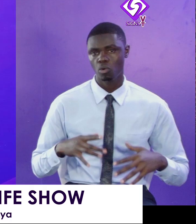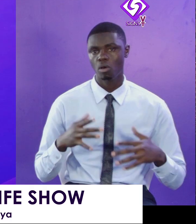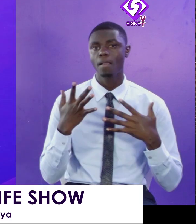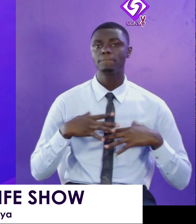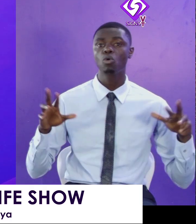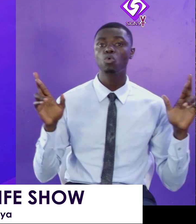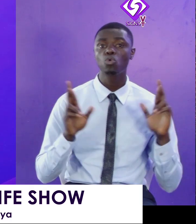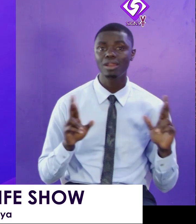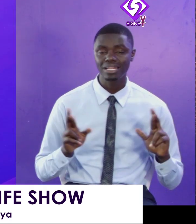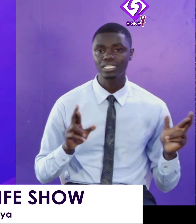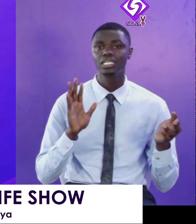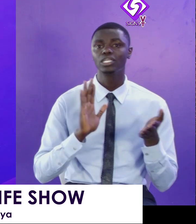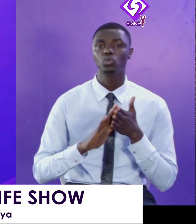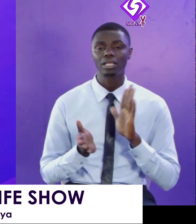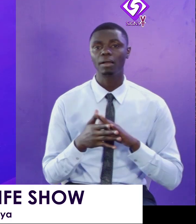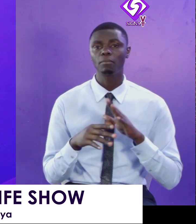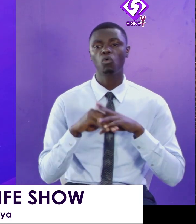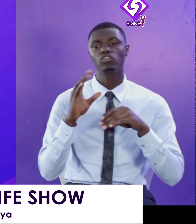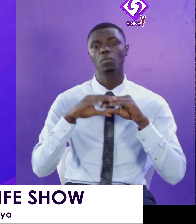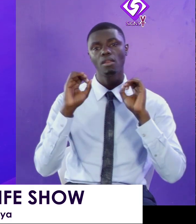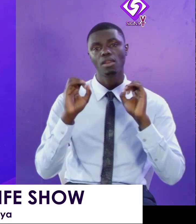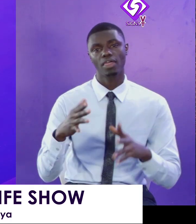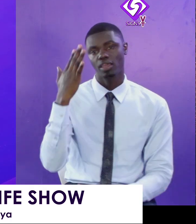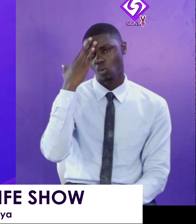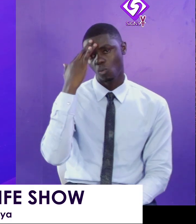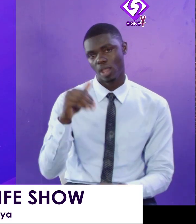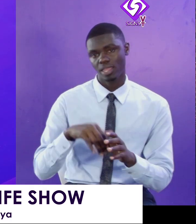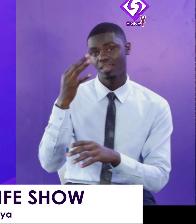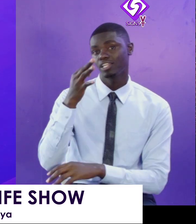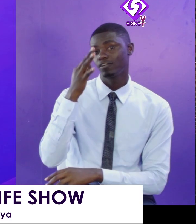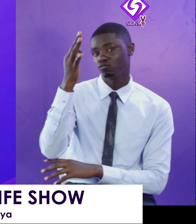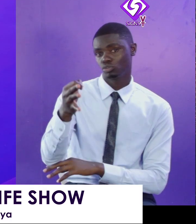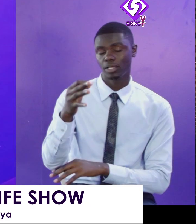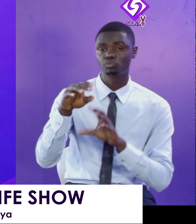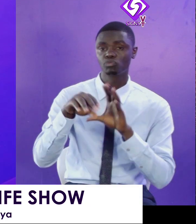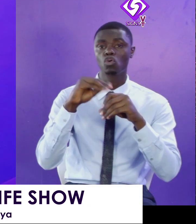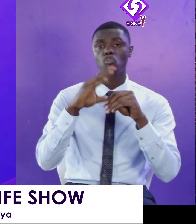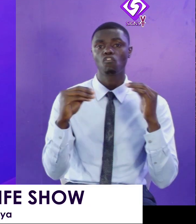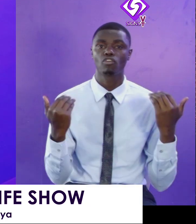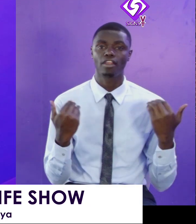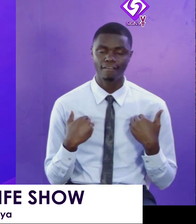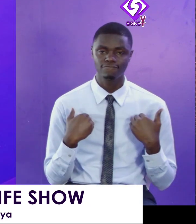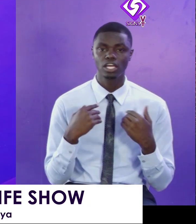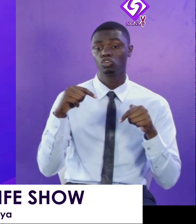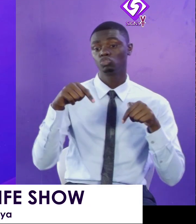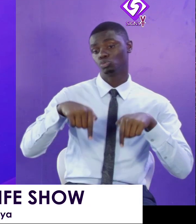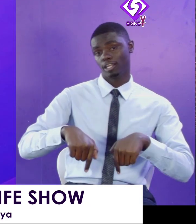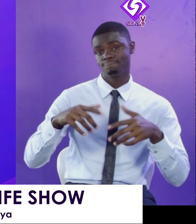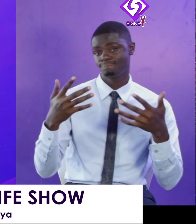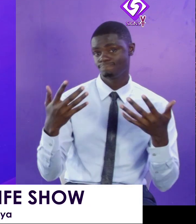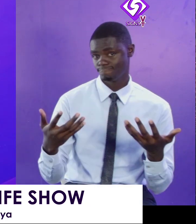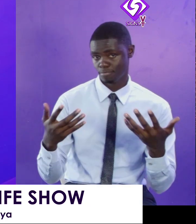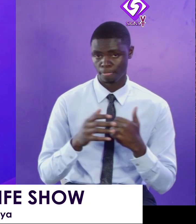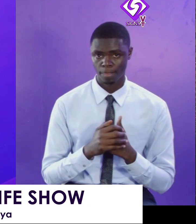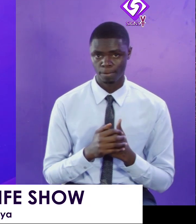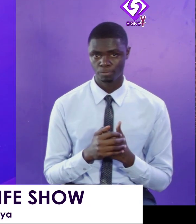to be uncomfortable, because in future, there is comfort. For today, you